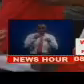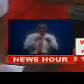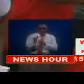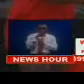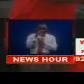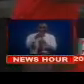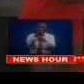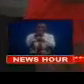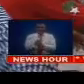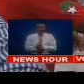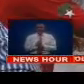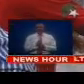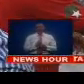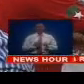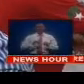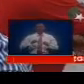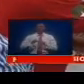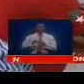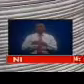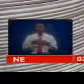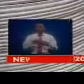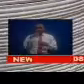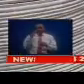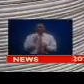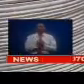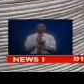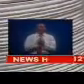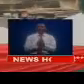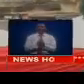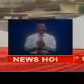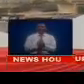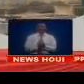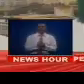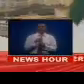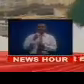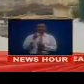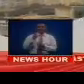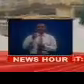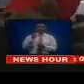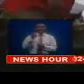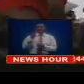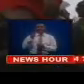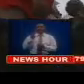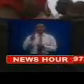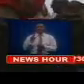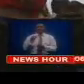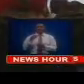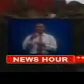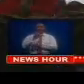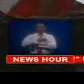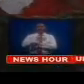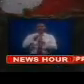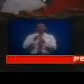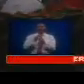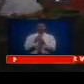Fishermen in the area received outboard motors as part of the consignment released at Axim. Elubo, one of Ghana's border towns to